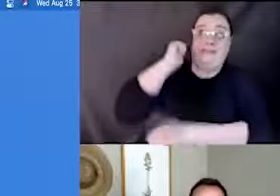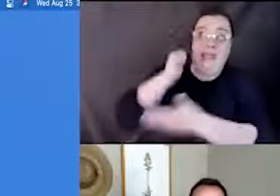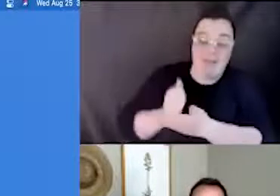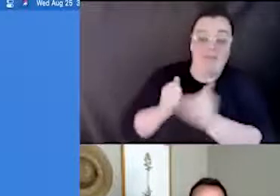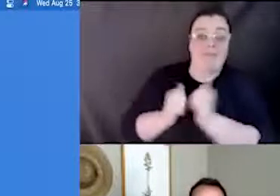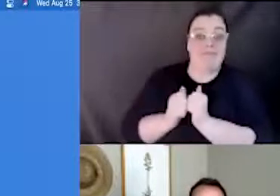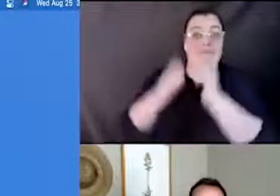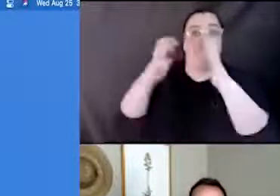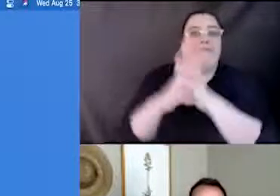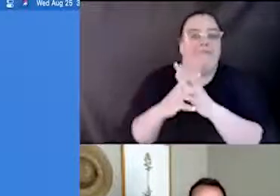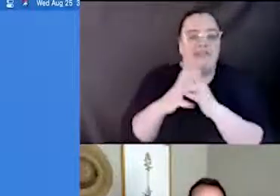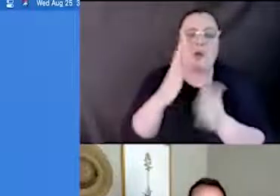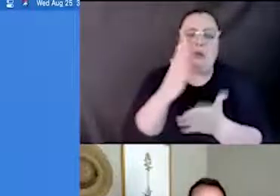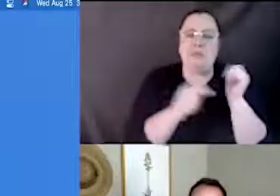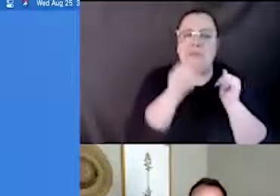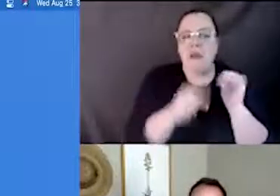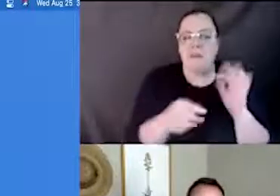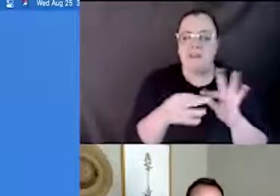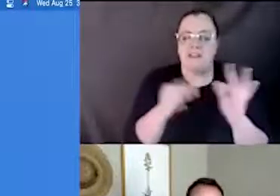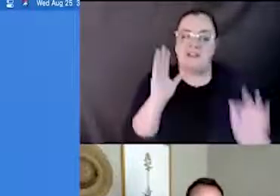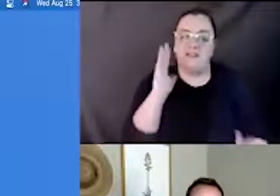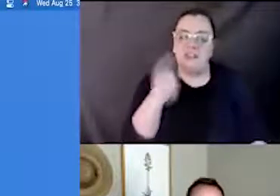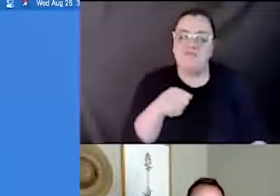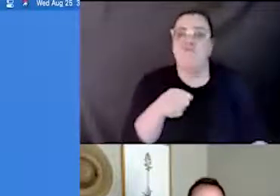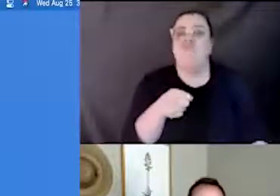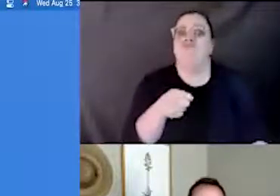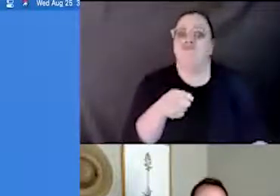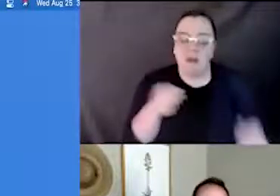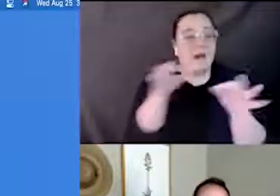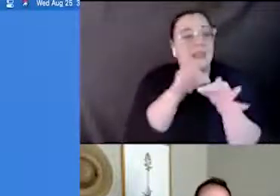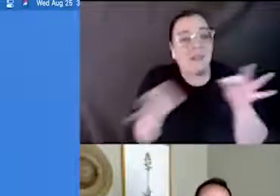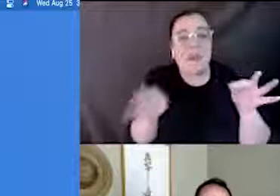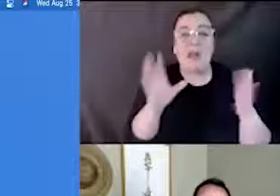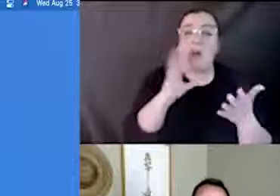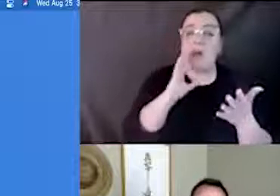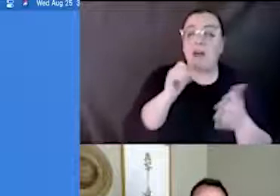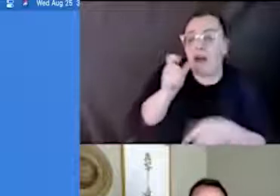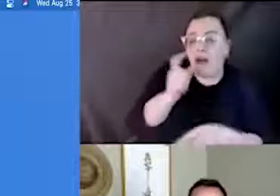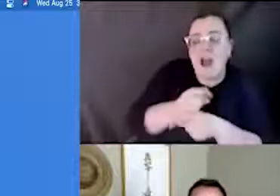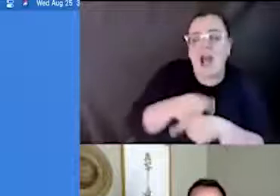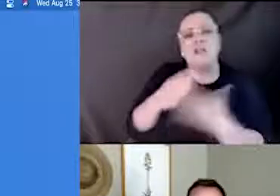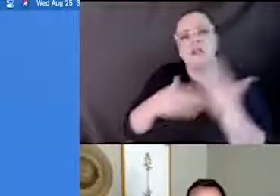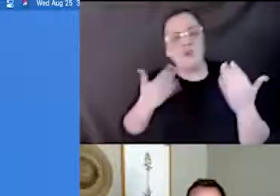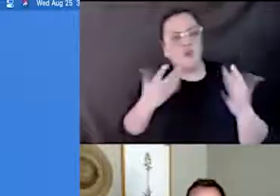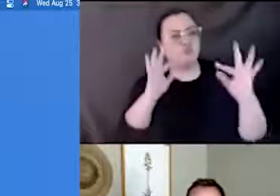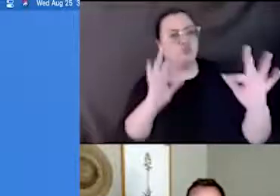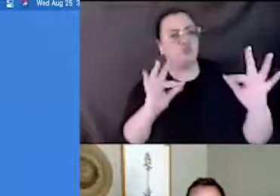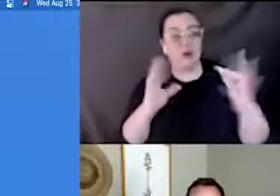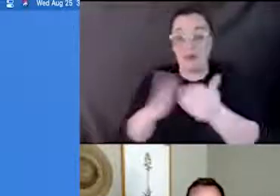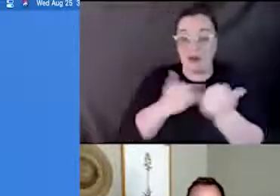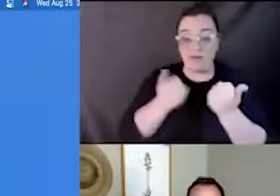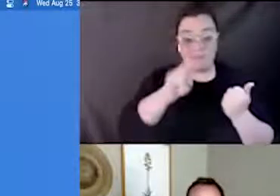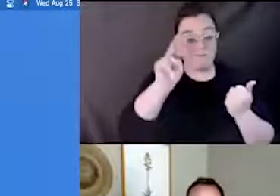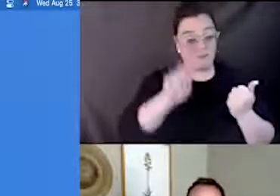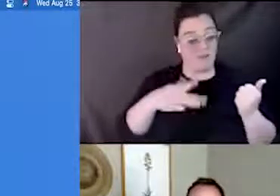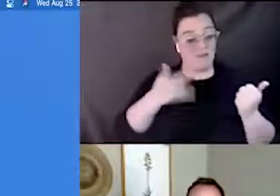So some of this messaging might seem a little basic or too simple. Some of it might be just right, and whatever fits the three